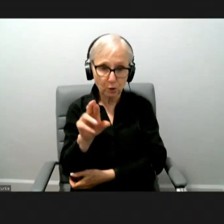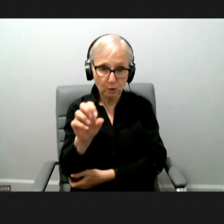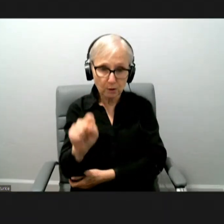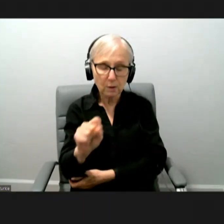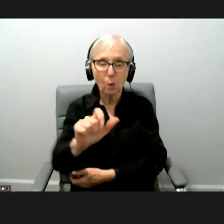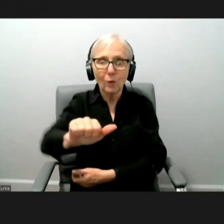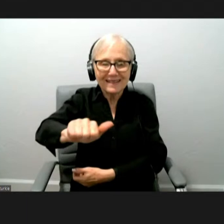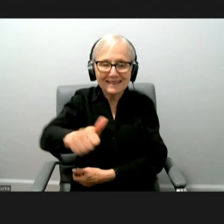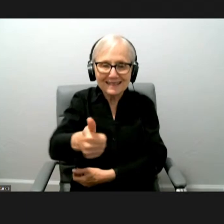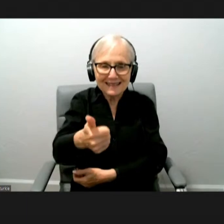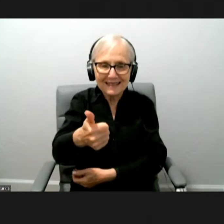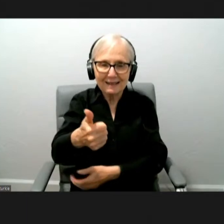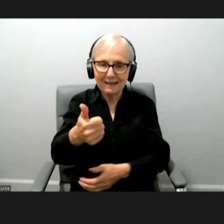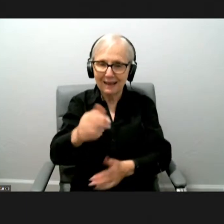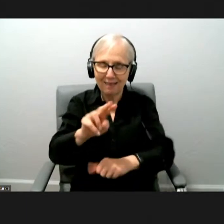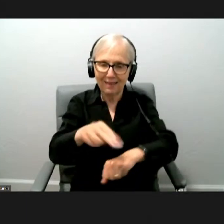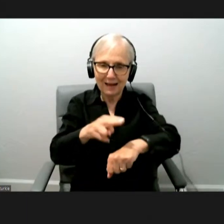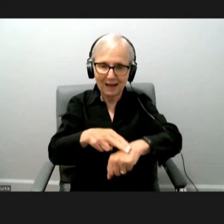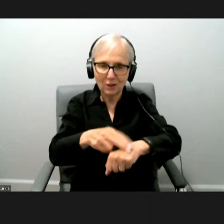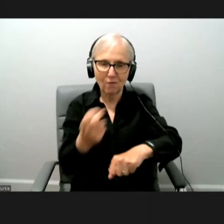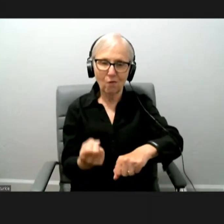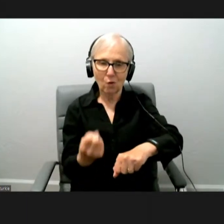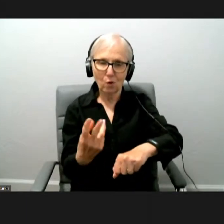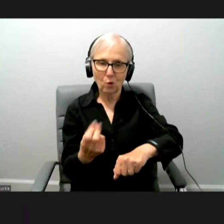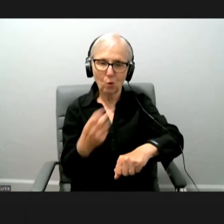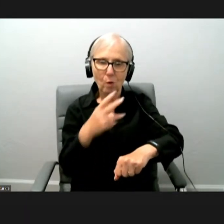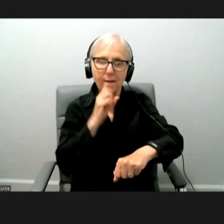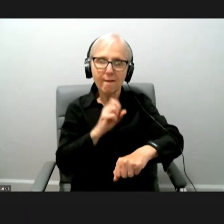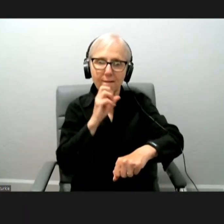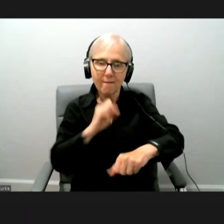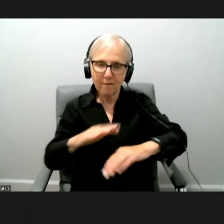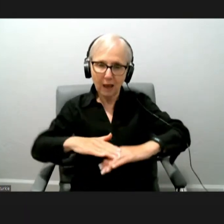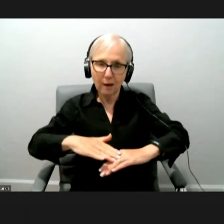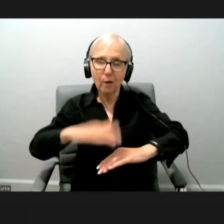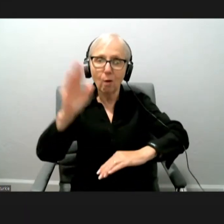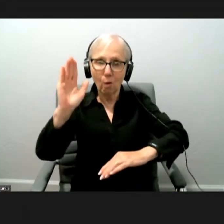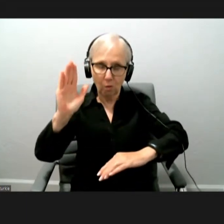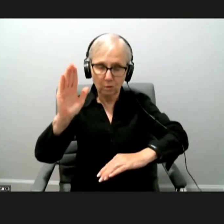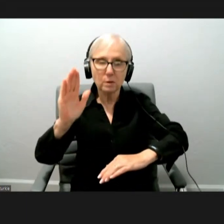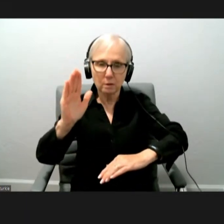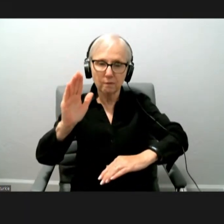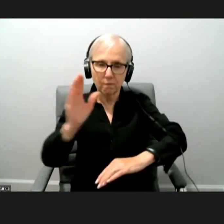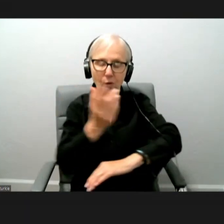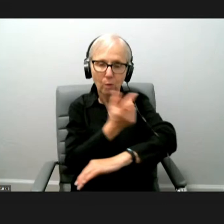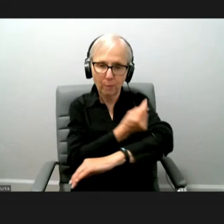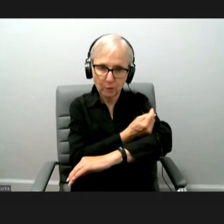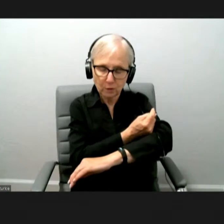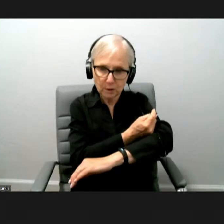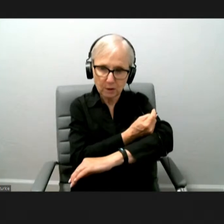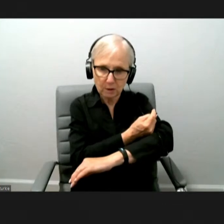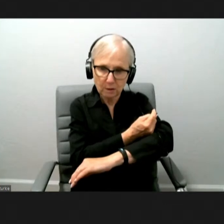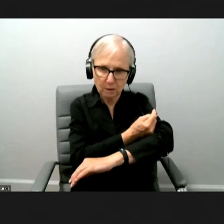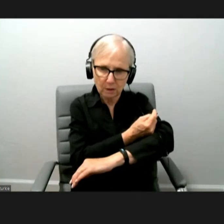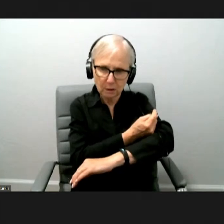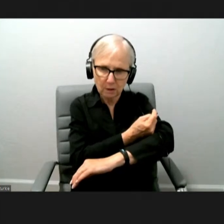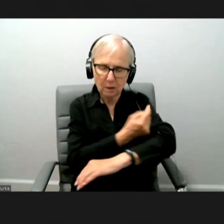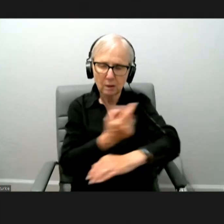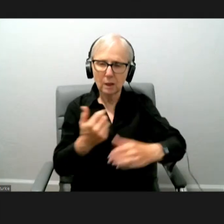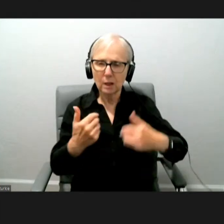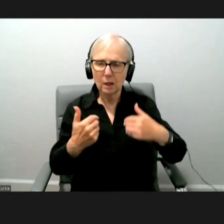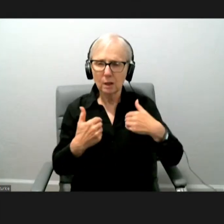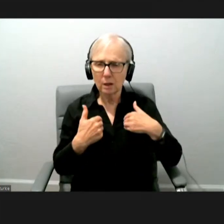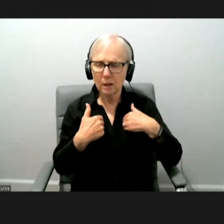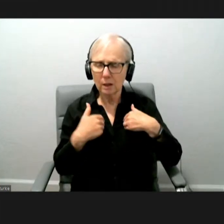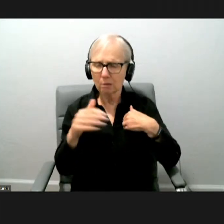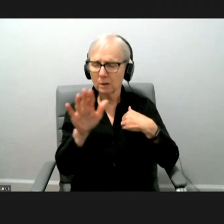in the nation for people 12 and older. That's the age group that is currently eligible for boosters. And we are